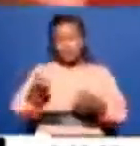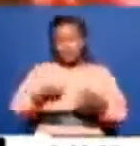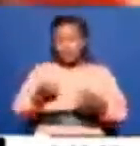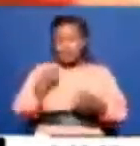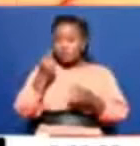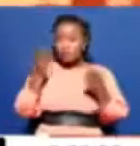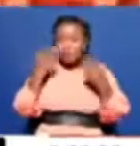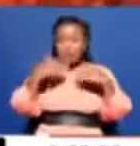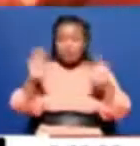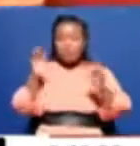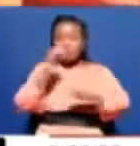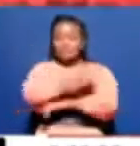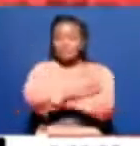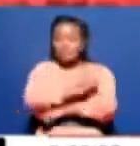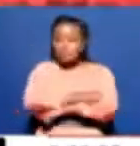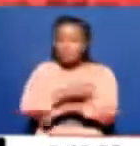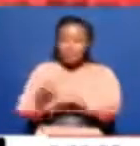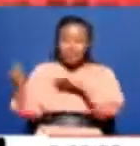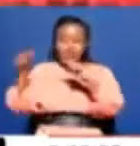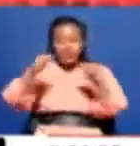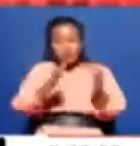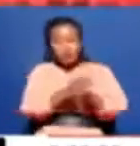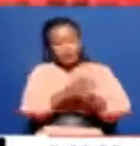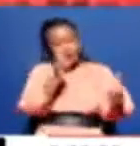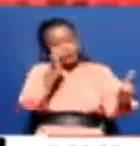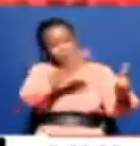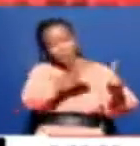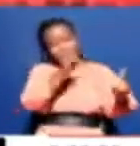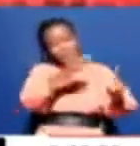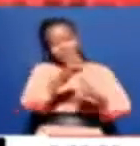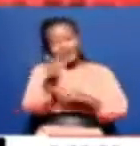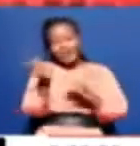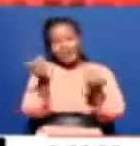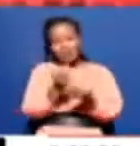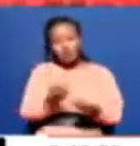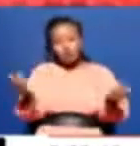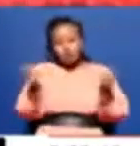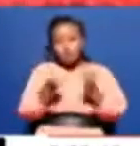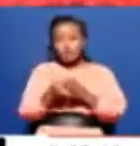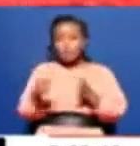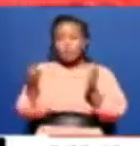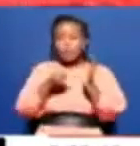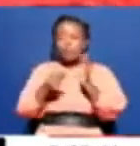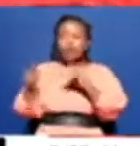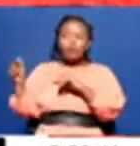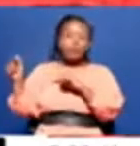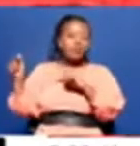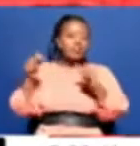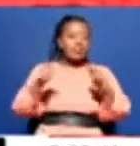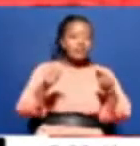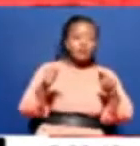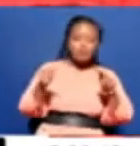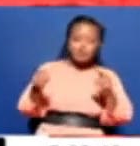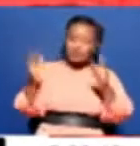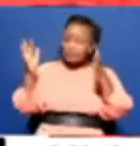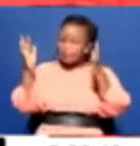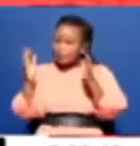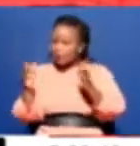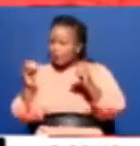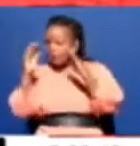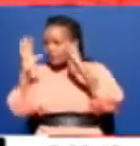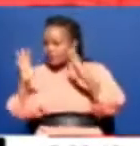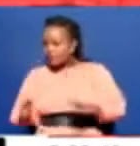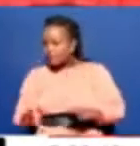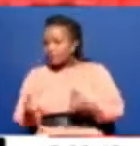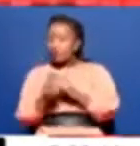by honoring their mentor. We came because to celebrate our mother, Helen, to talk to the two fellow girls so that